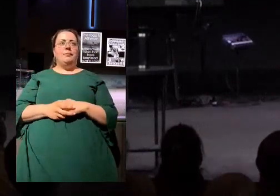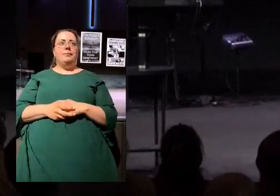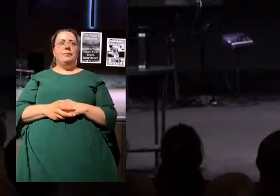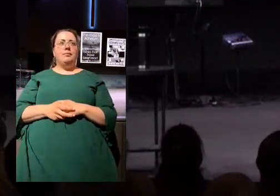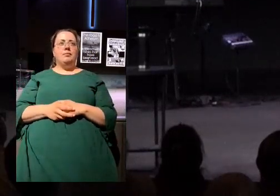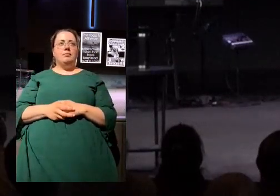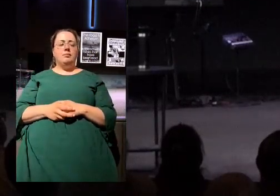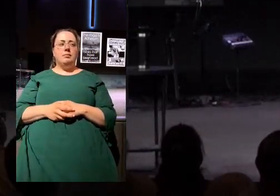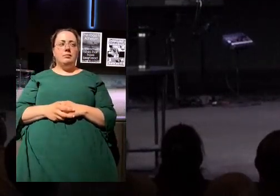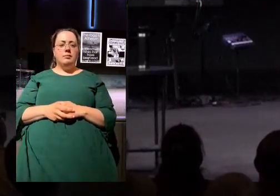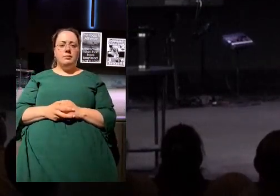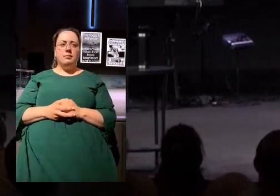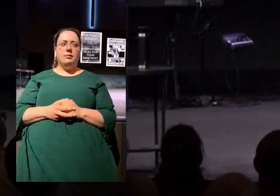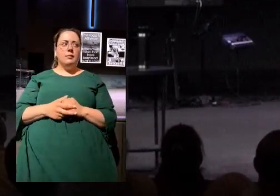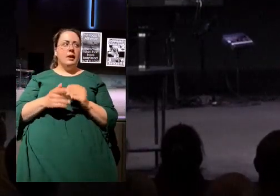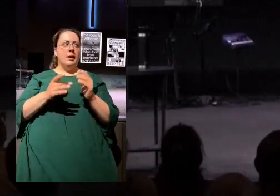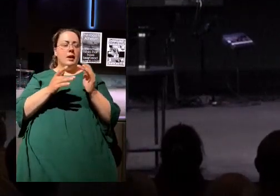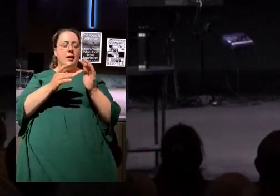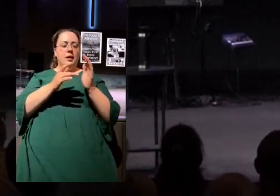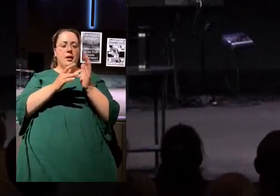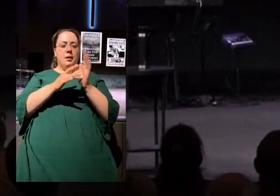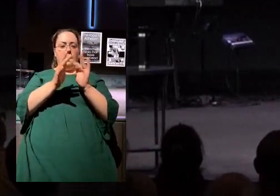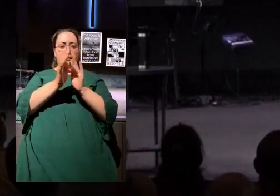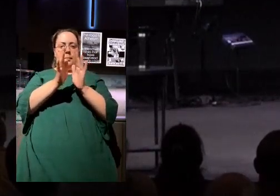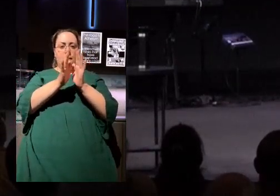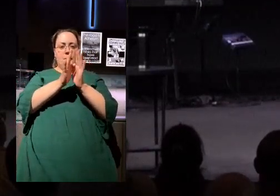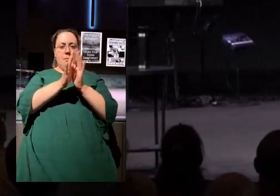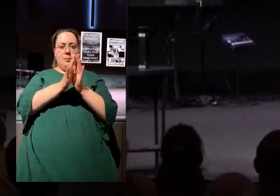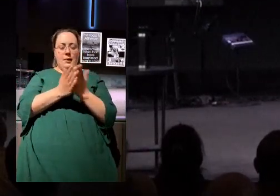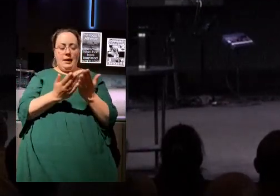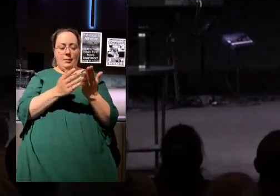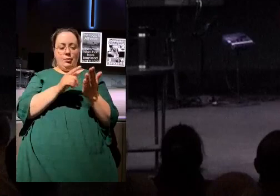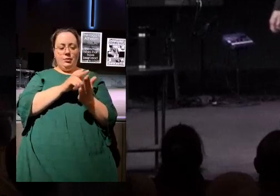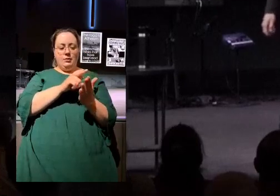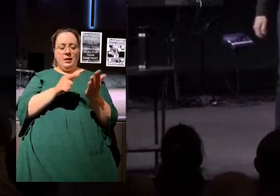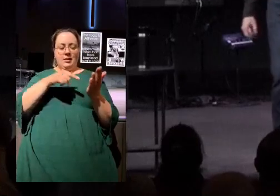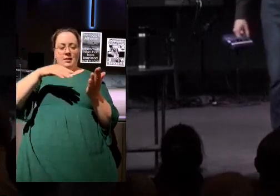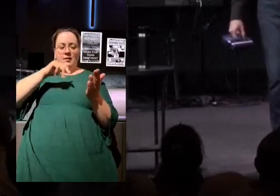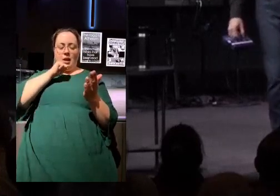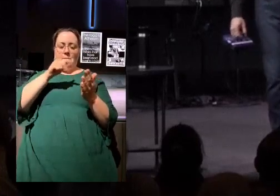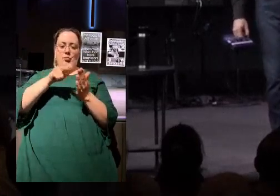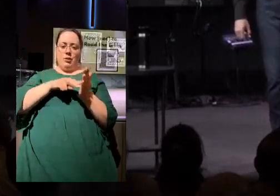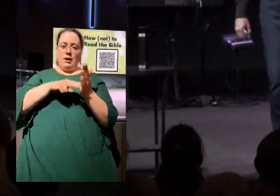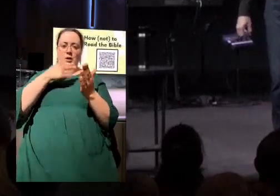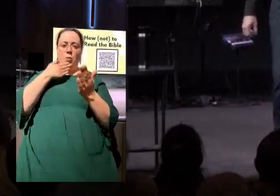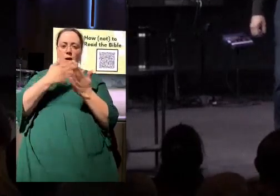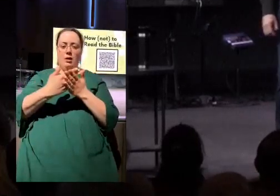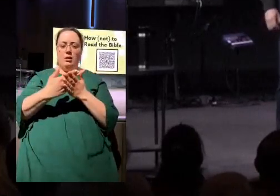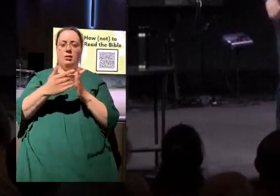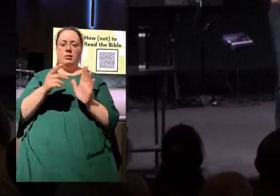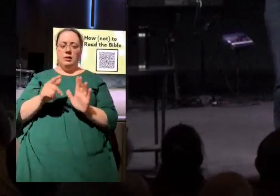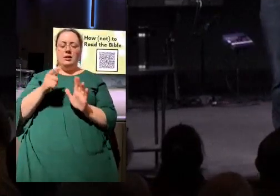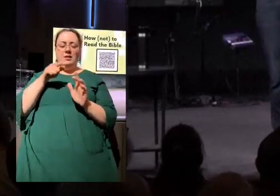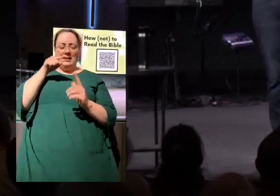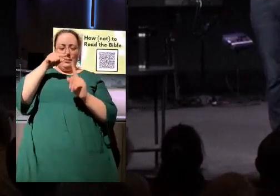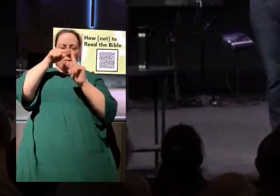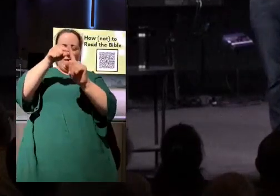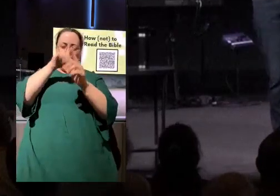argue Bibles that have not been read well. And that's the point of this series. This series